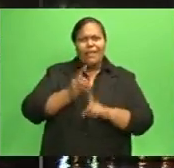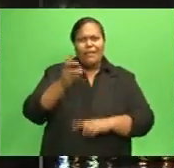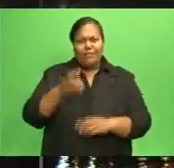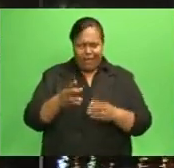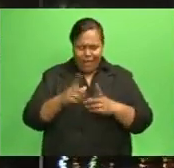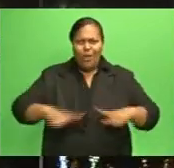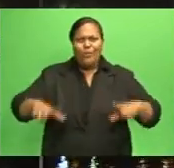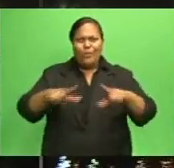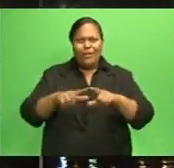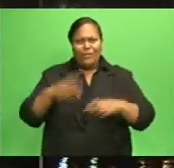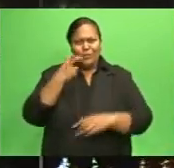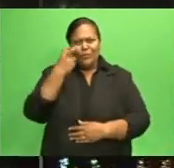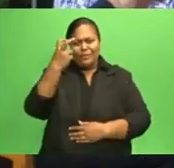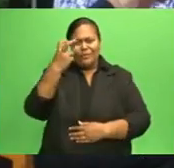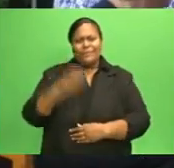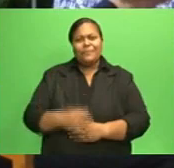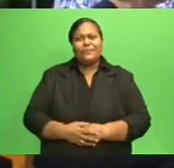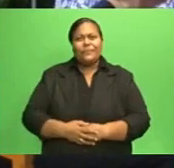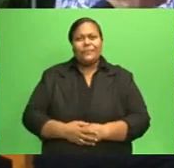Felipe Naikaso.